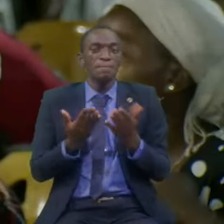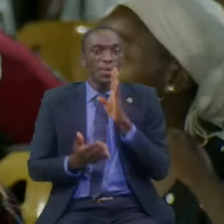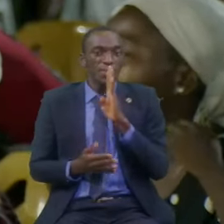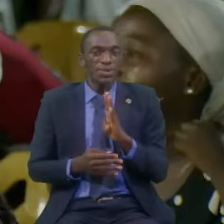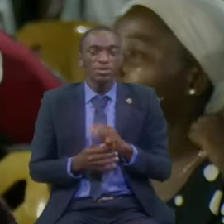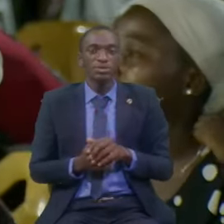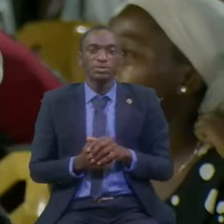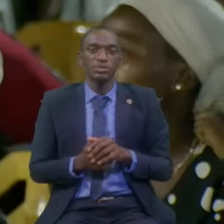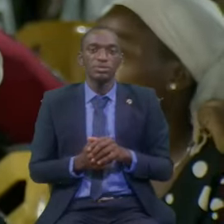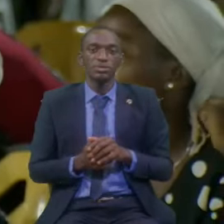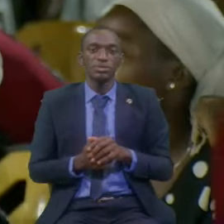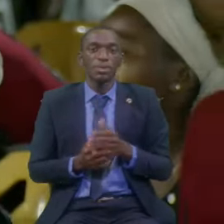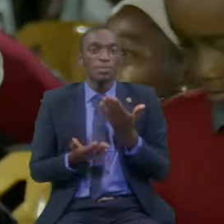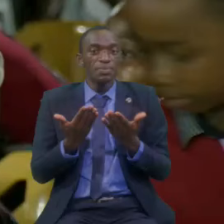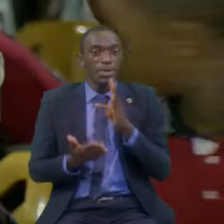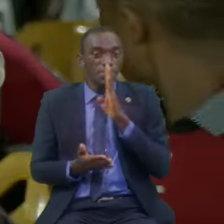maybe you're